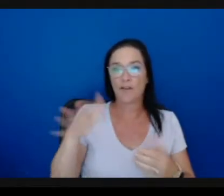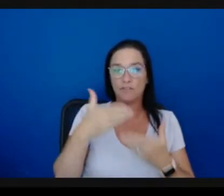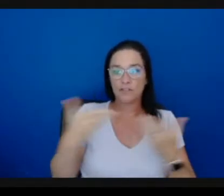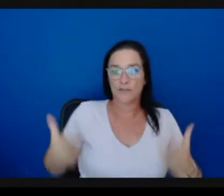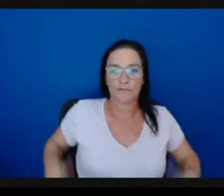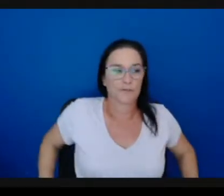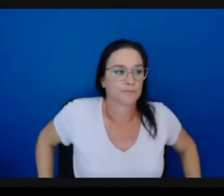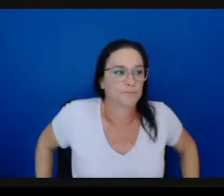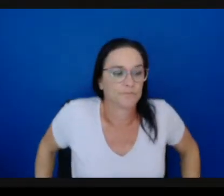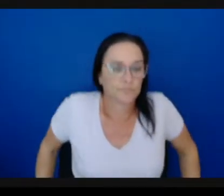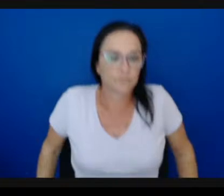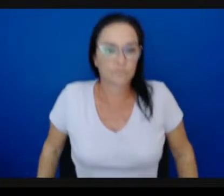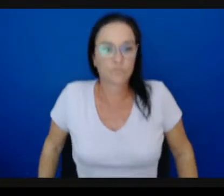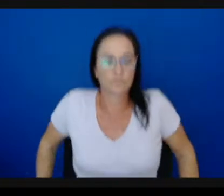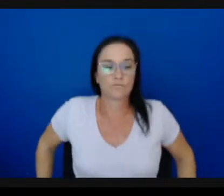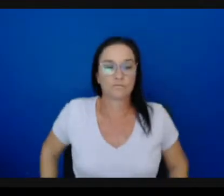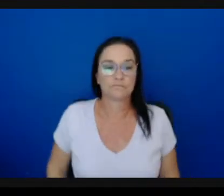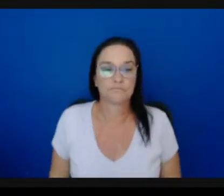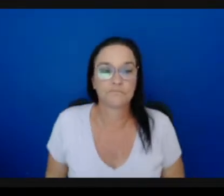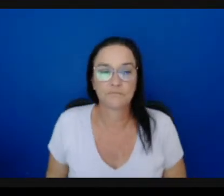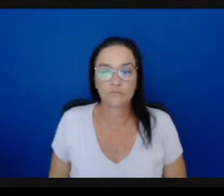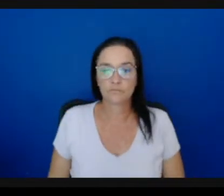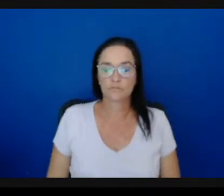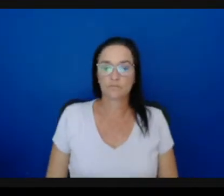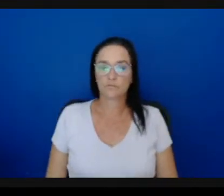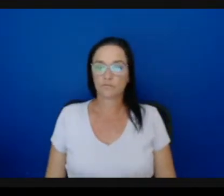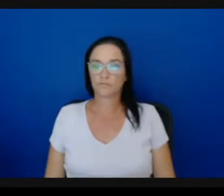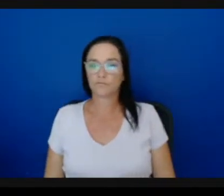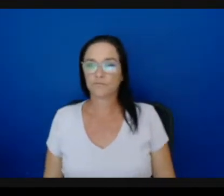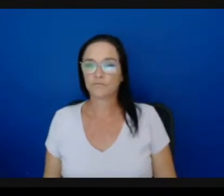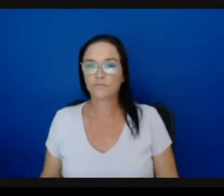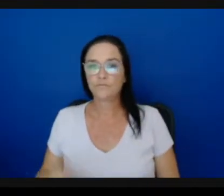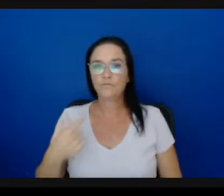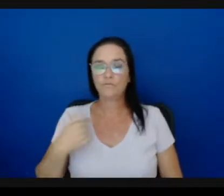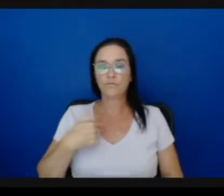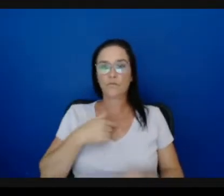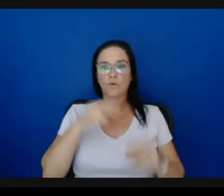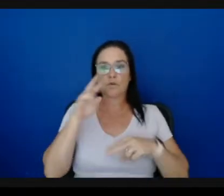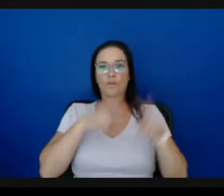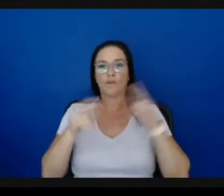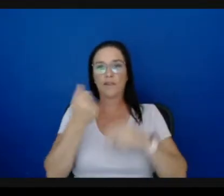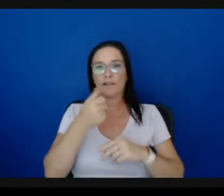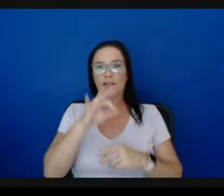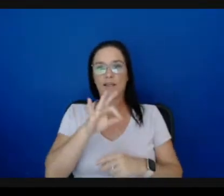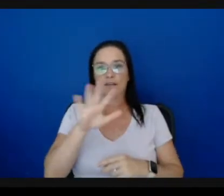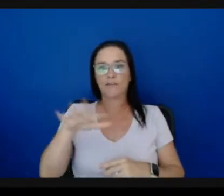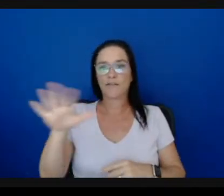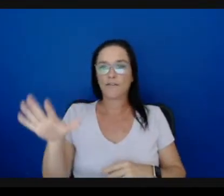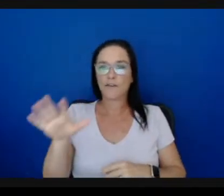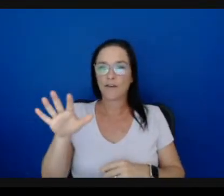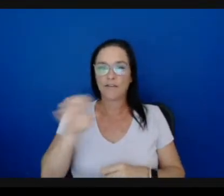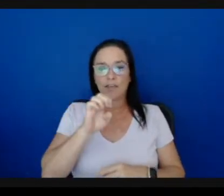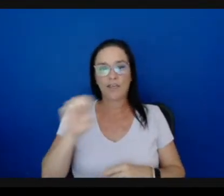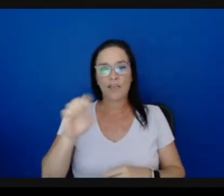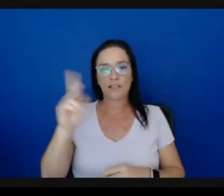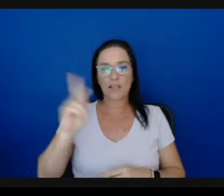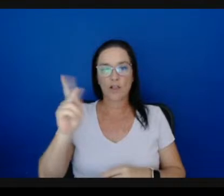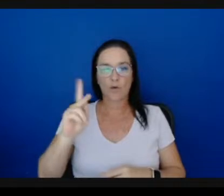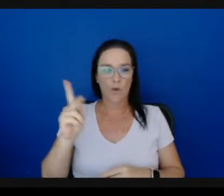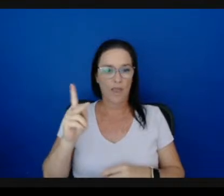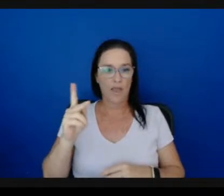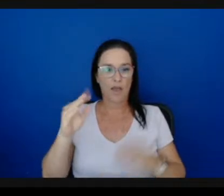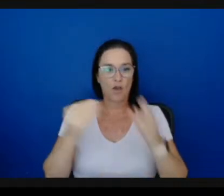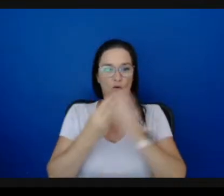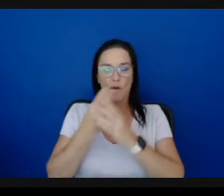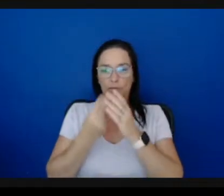All right, let's do it. So let's bring up our 1955 Kilauea Lower East Rift Zone eruption. And as I mentioned before, this is